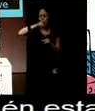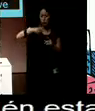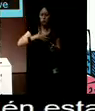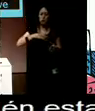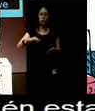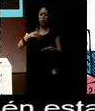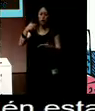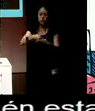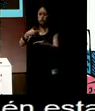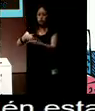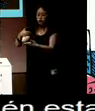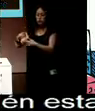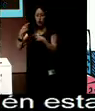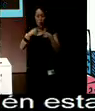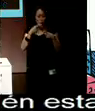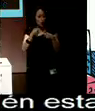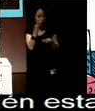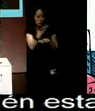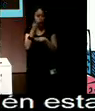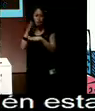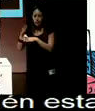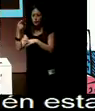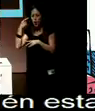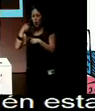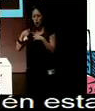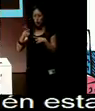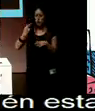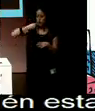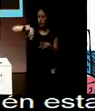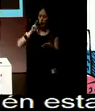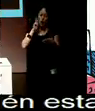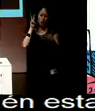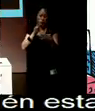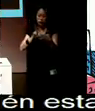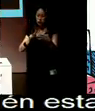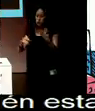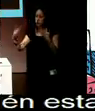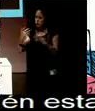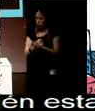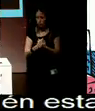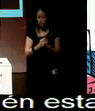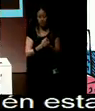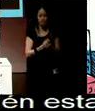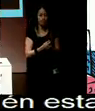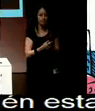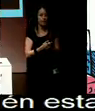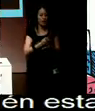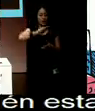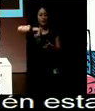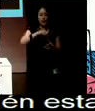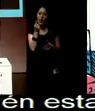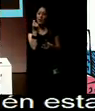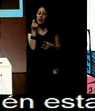euros. It will come out in the weeks to come. And we will look for existing